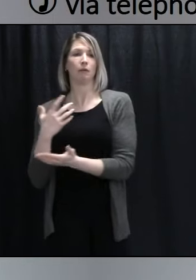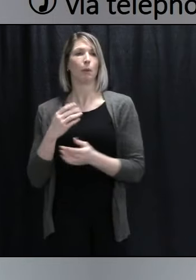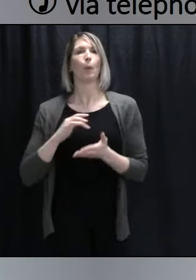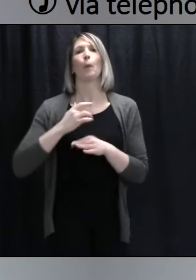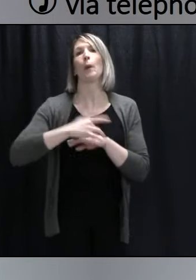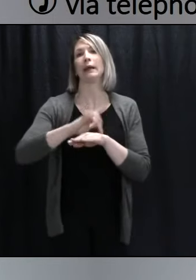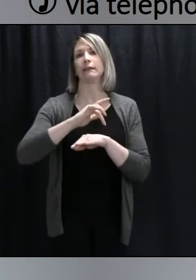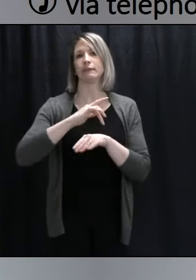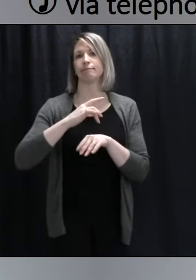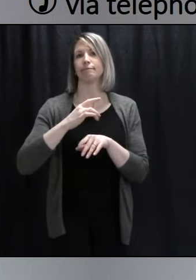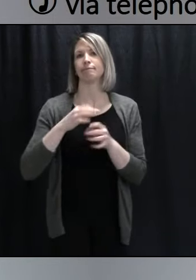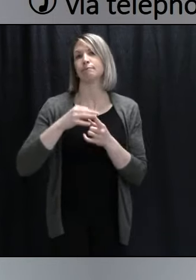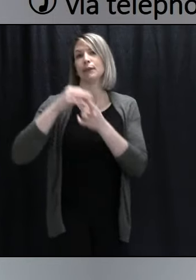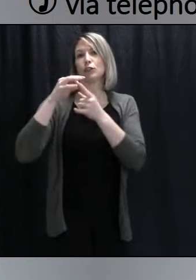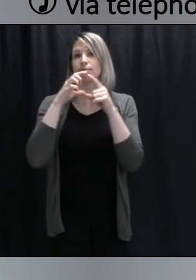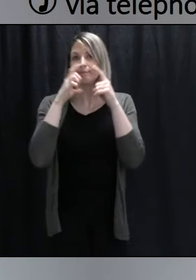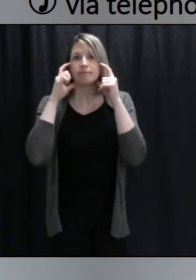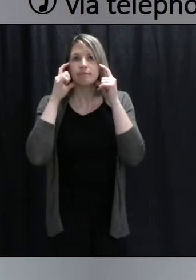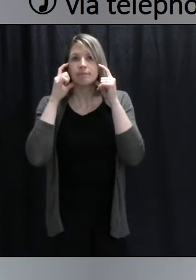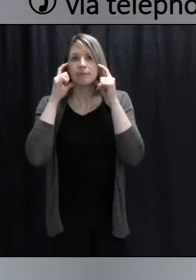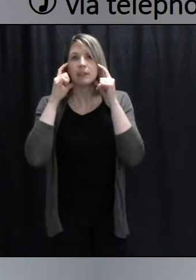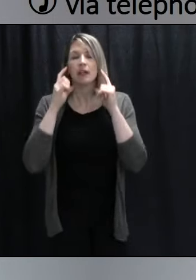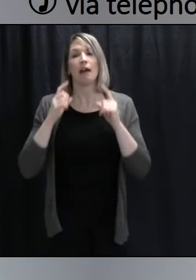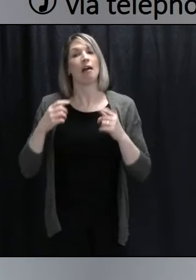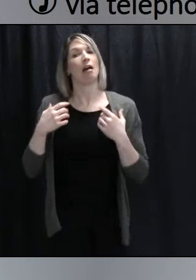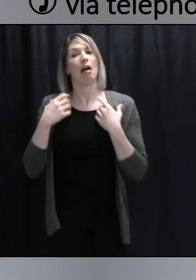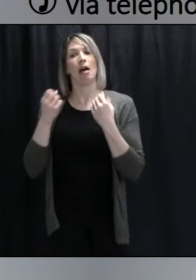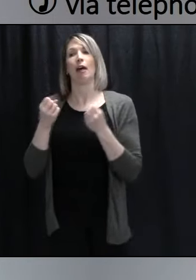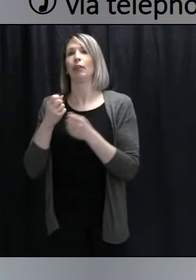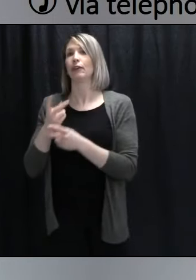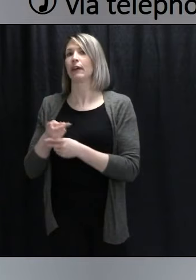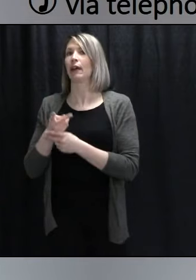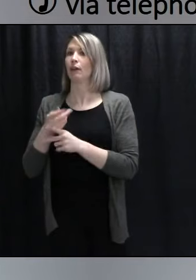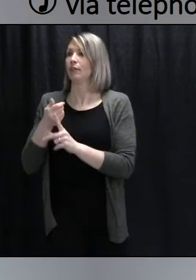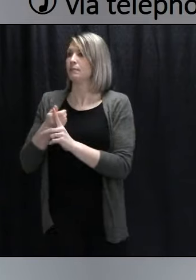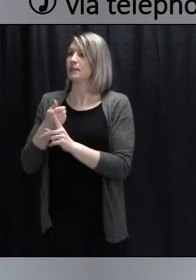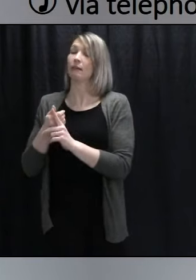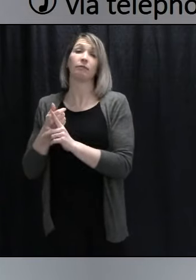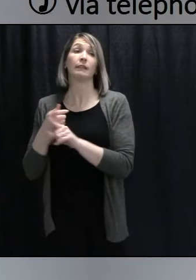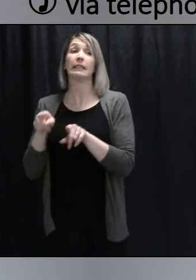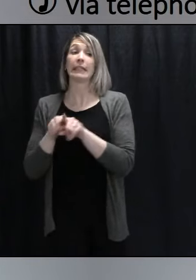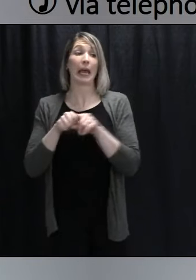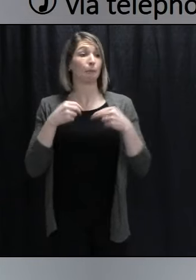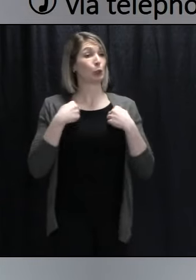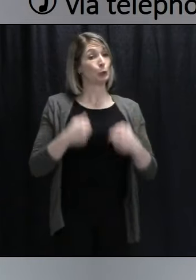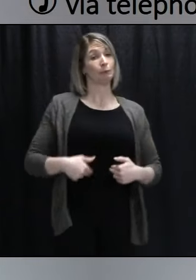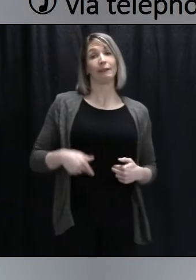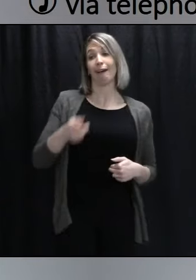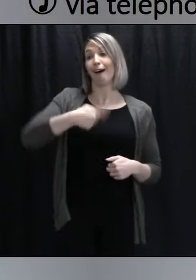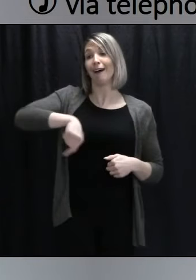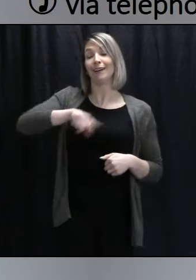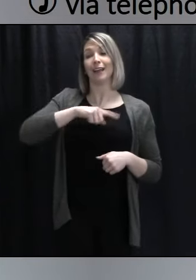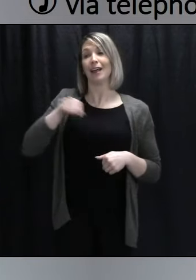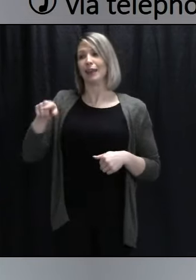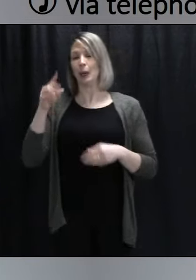worried, and healthcare workers are no different than anybody else, they worry as much, maybe more than others.